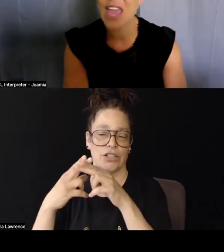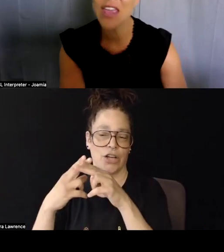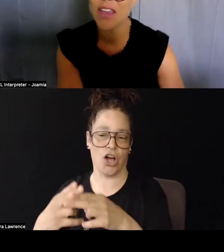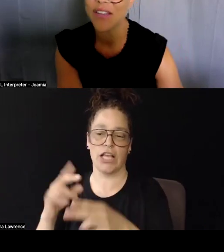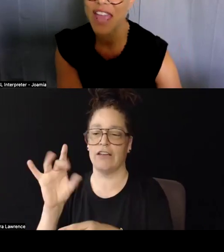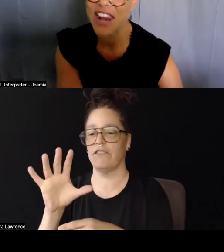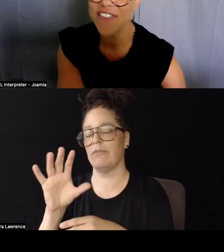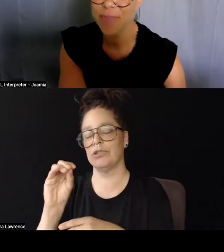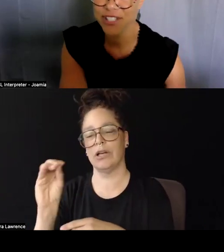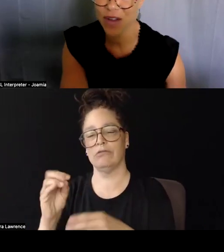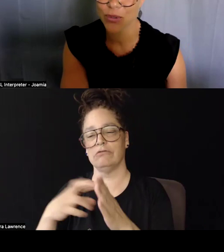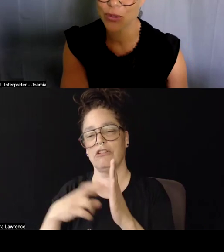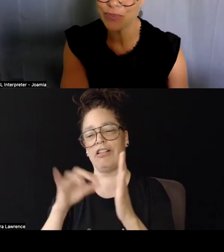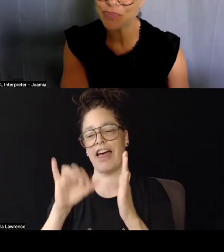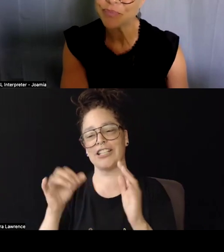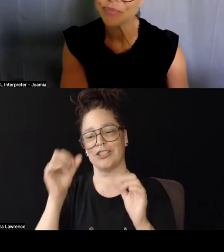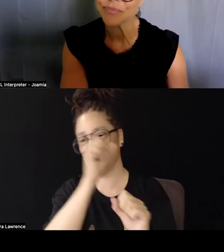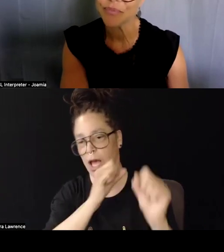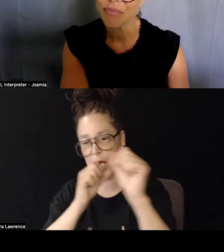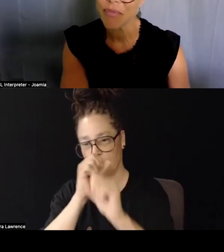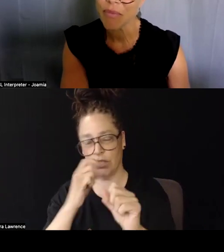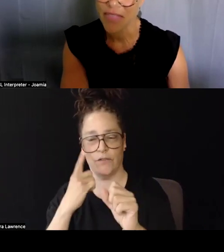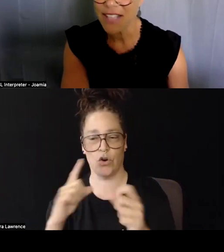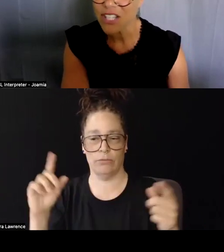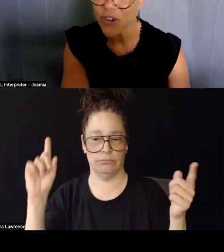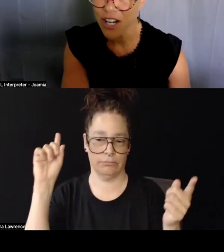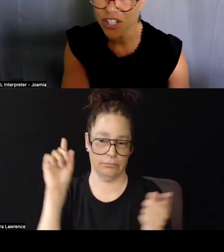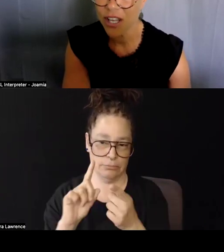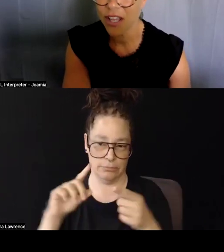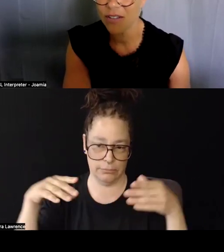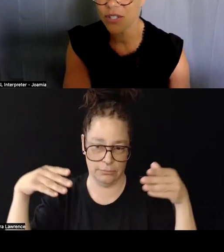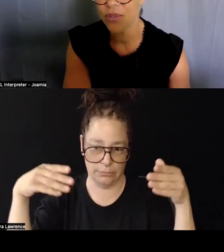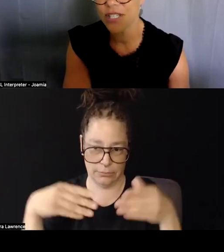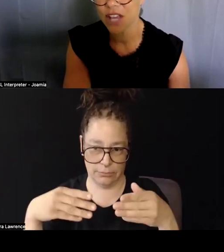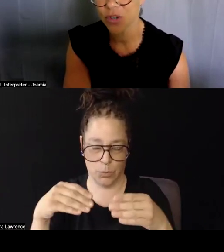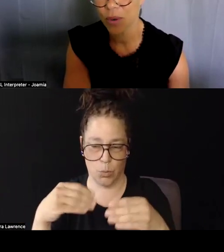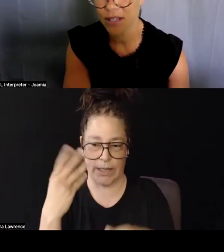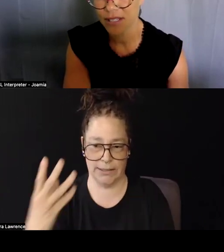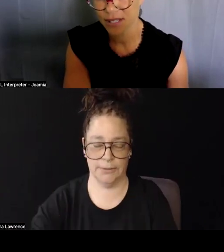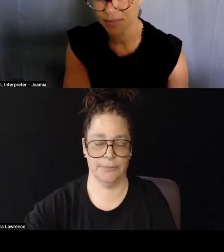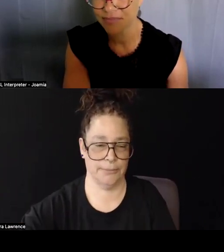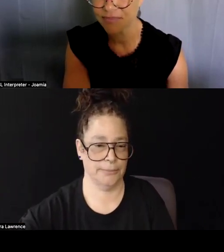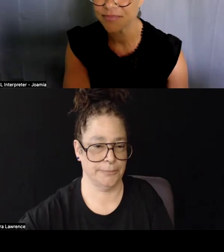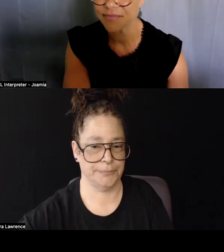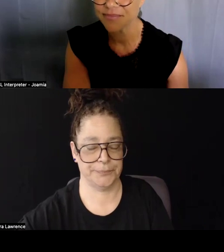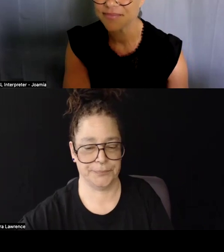Okay, the 85% rule. That's a strategy to decenter